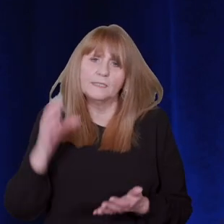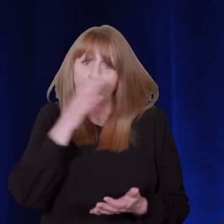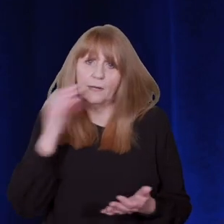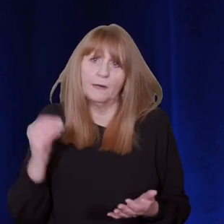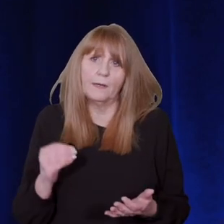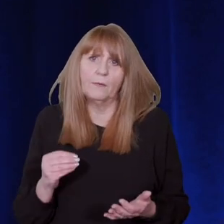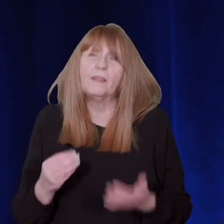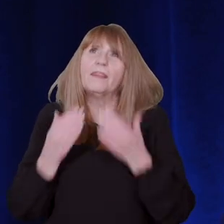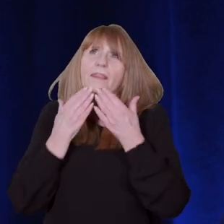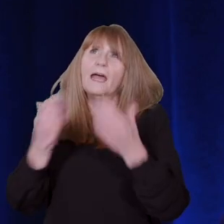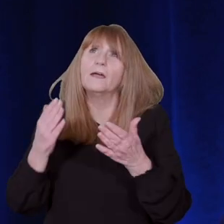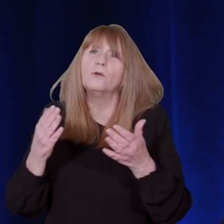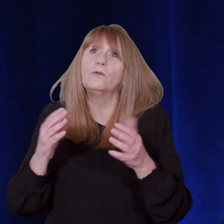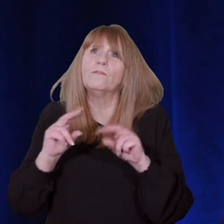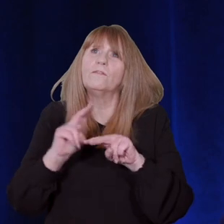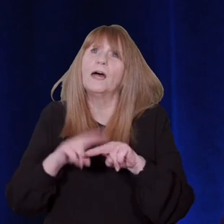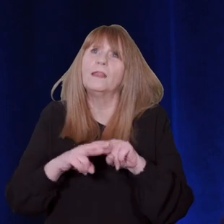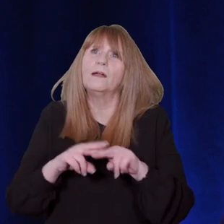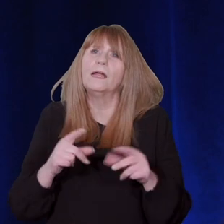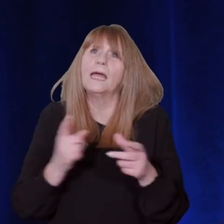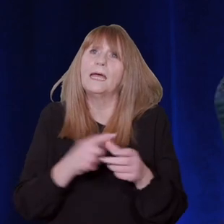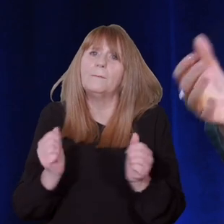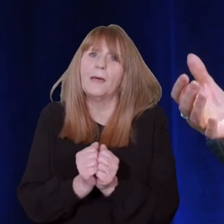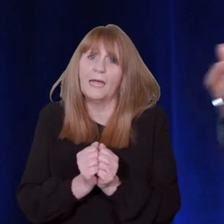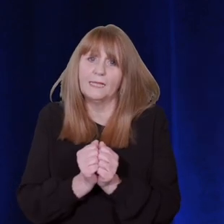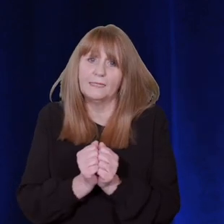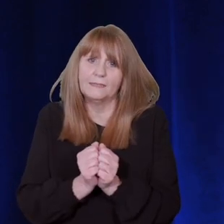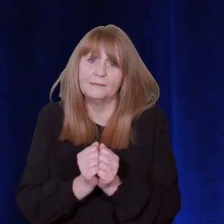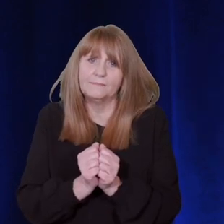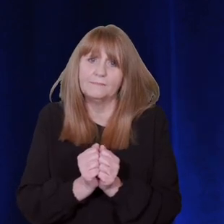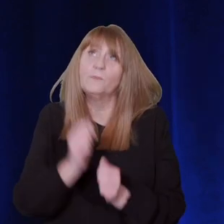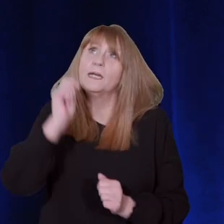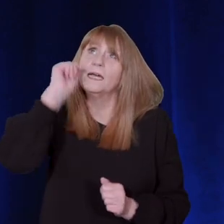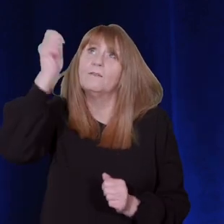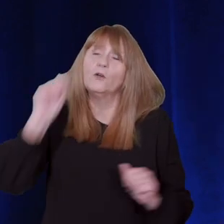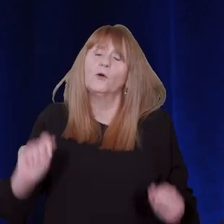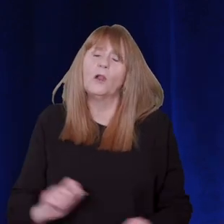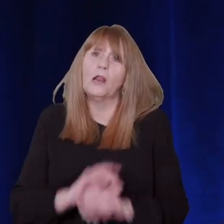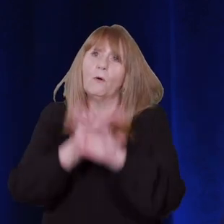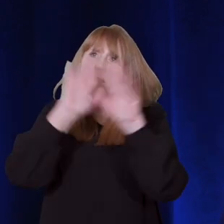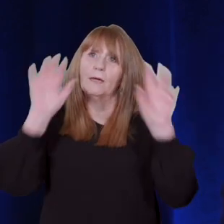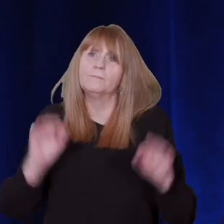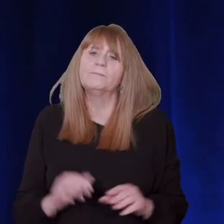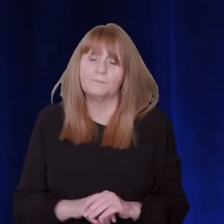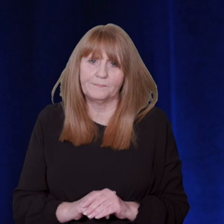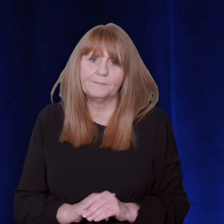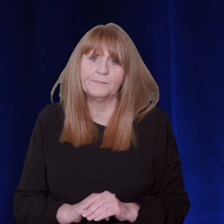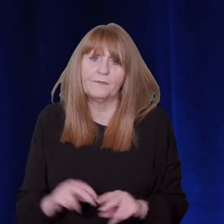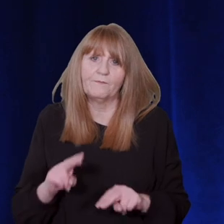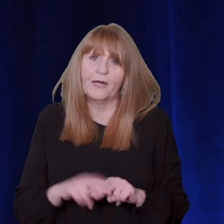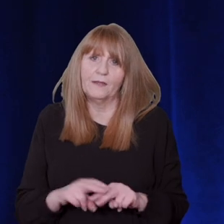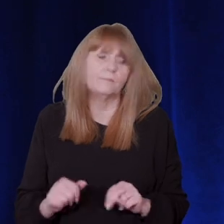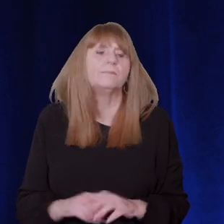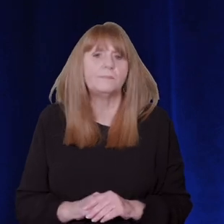Amen. We give you glory, Father. Amen. Folks, thank you so much. for connecting with me. We've looked at some of